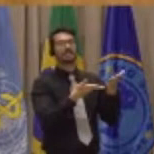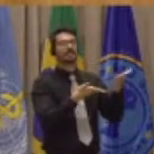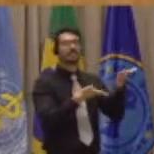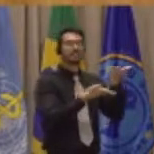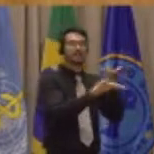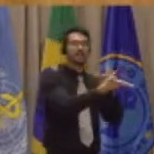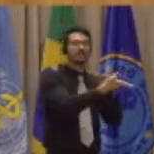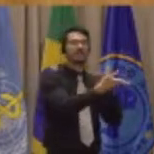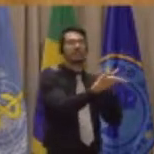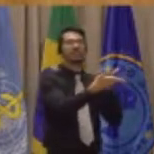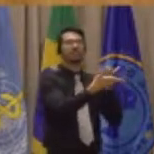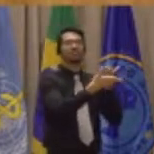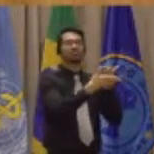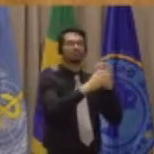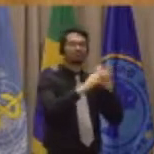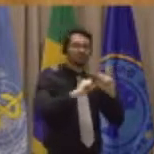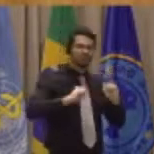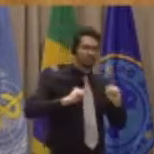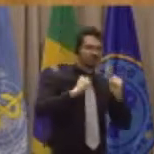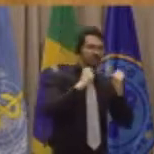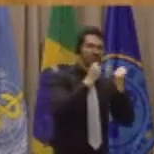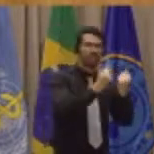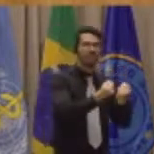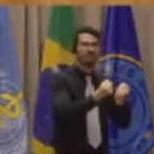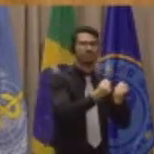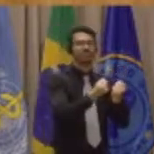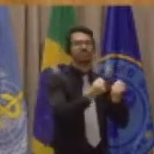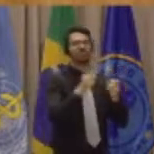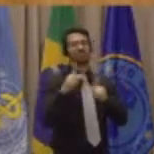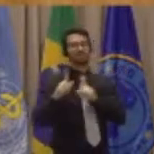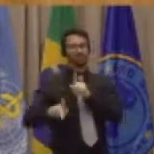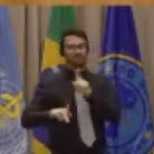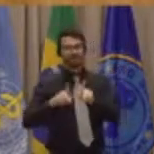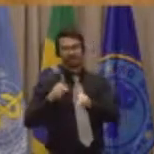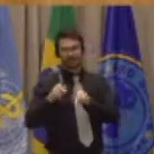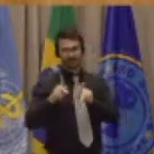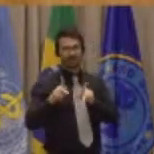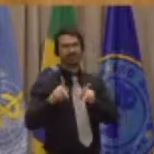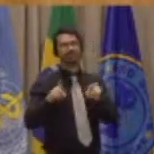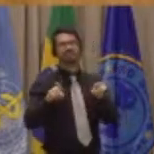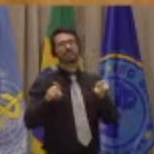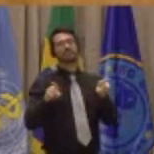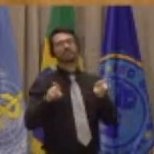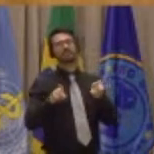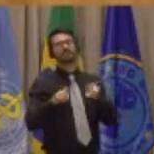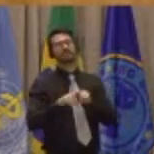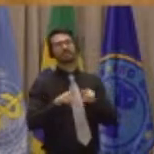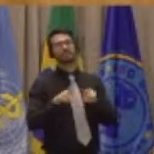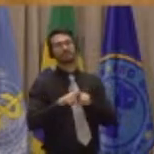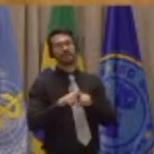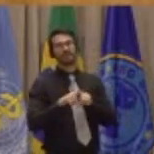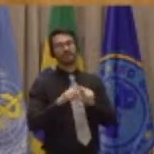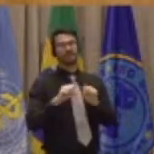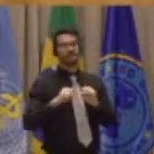an ad with an effort from the civil society